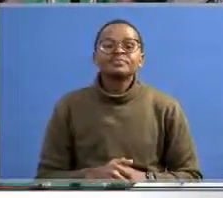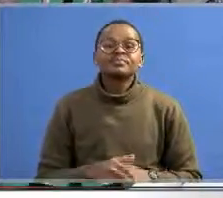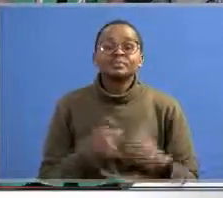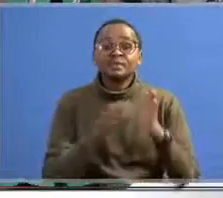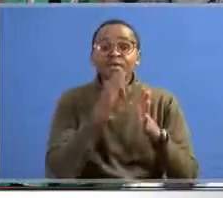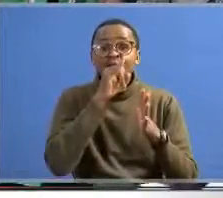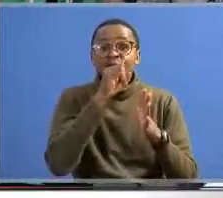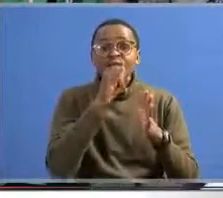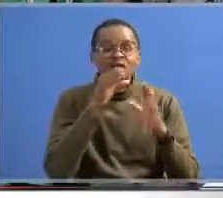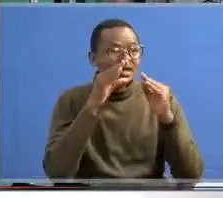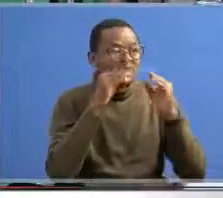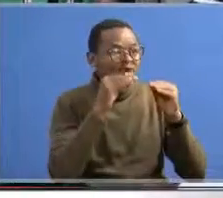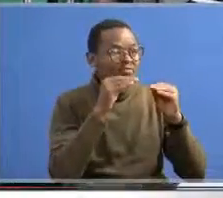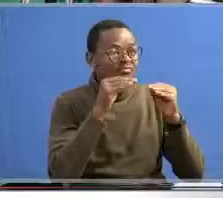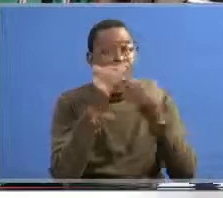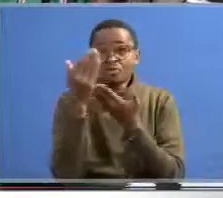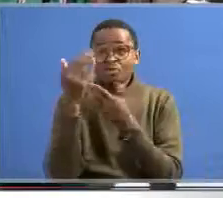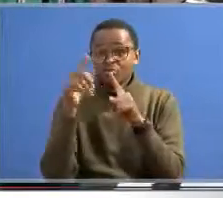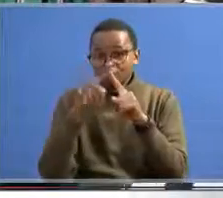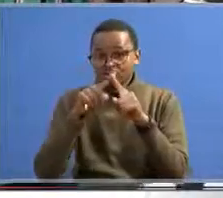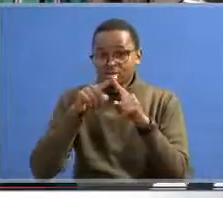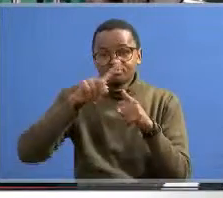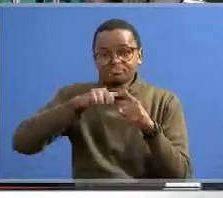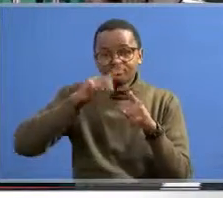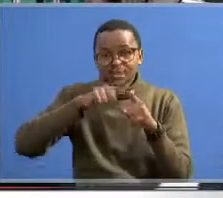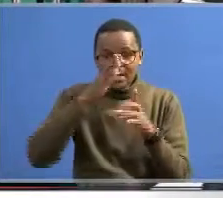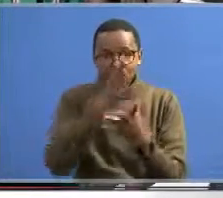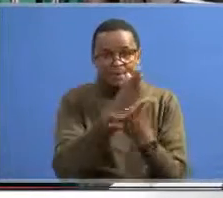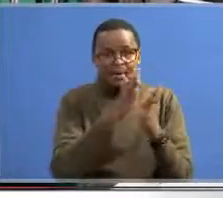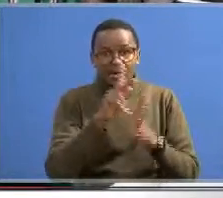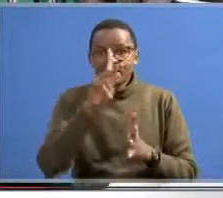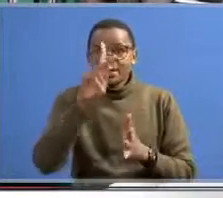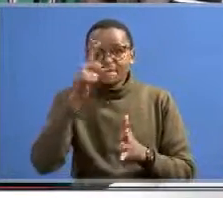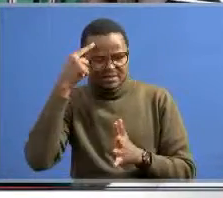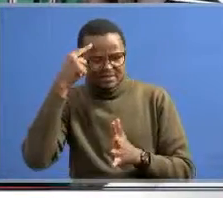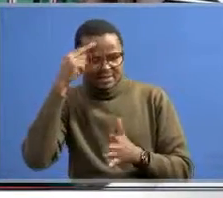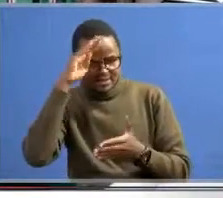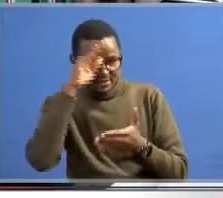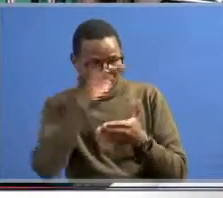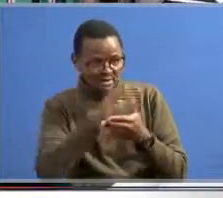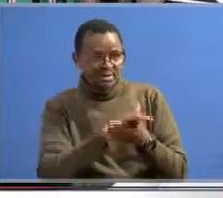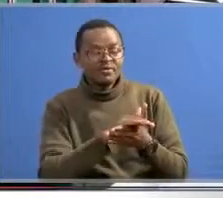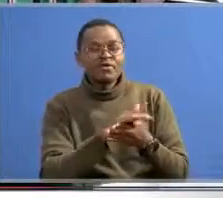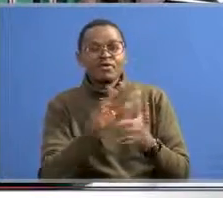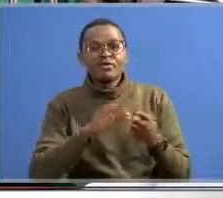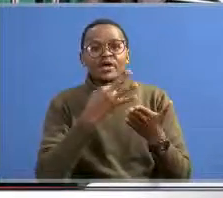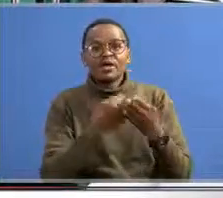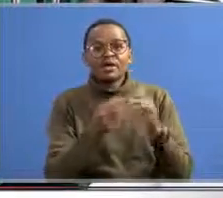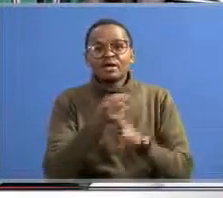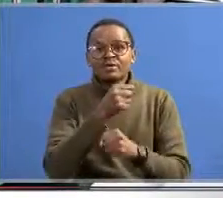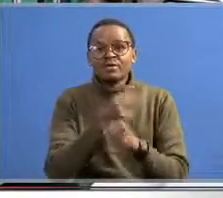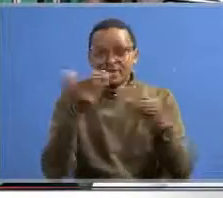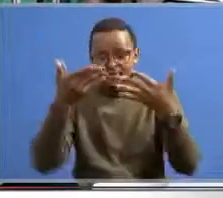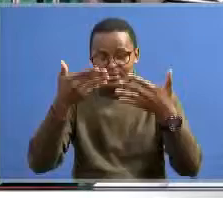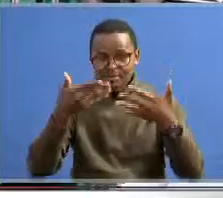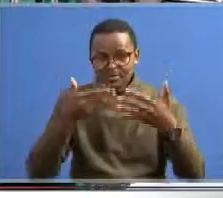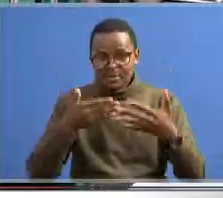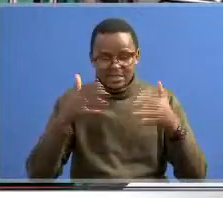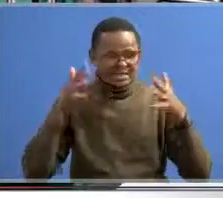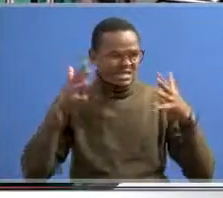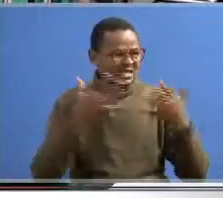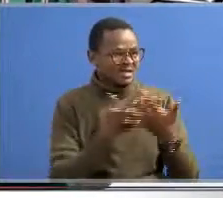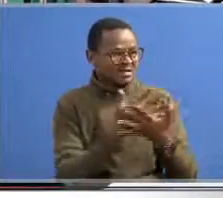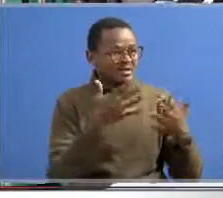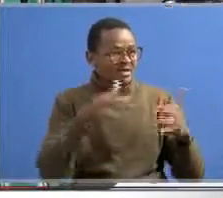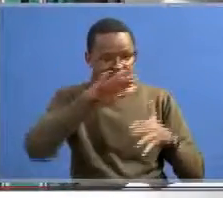It is a speech that evoked hope and optimism among Kenyans who thought and believed that the just ending financial year will bring forth great things,